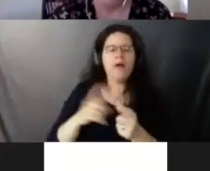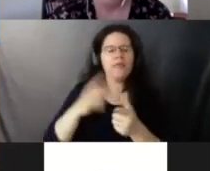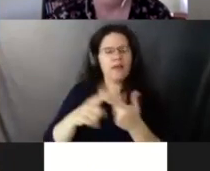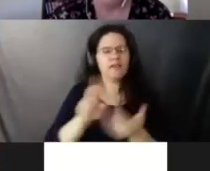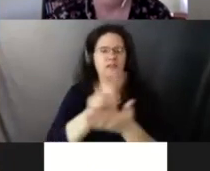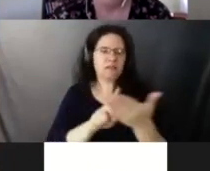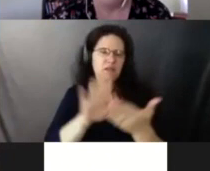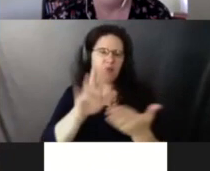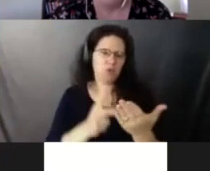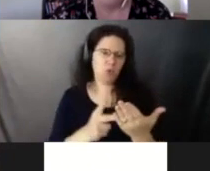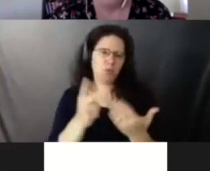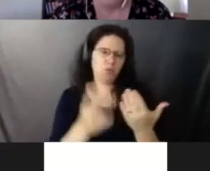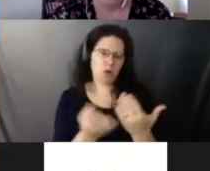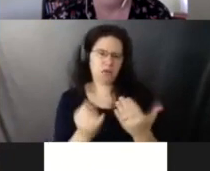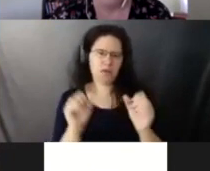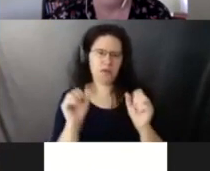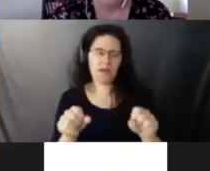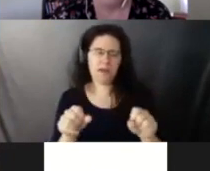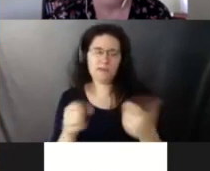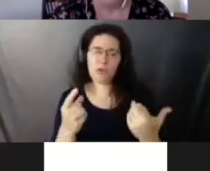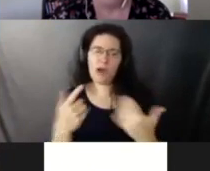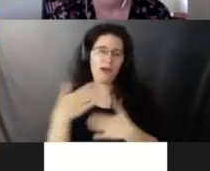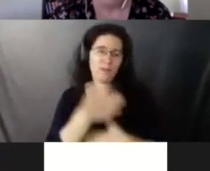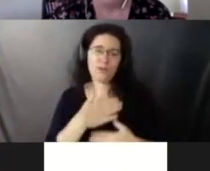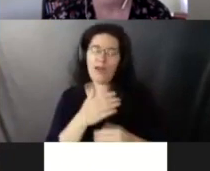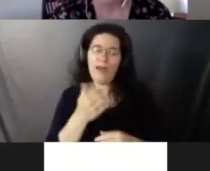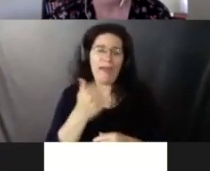that, like whoever want to work with disability,